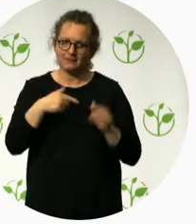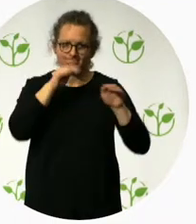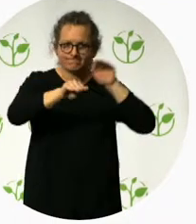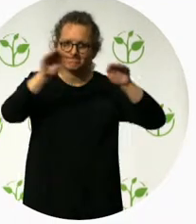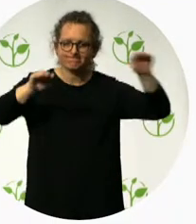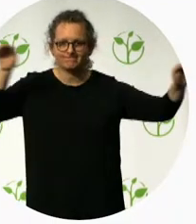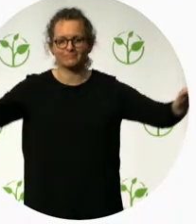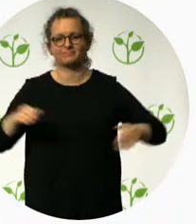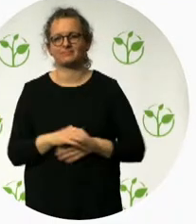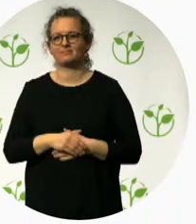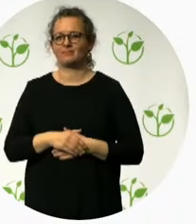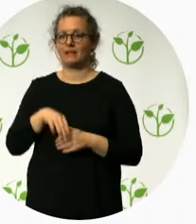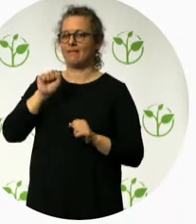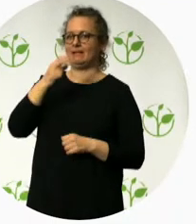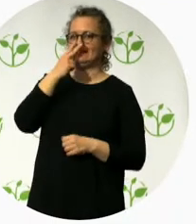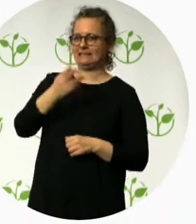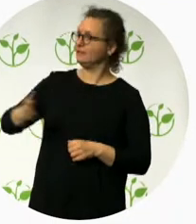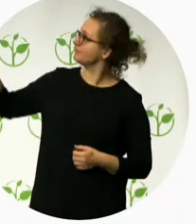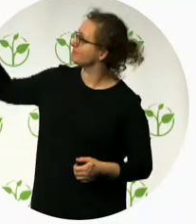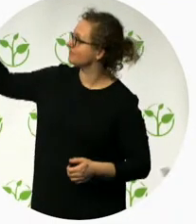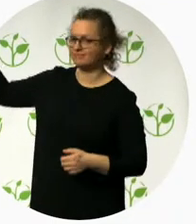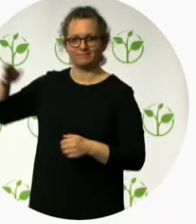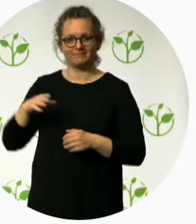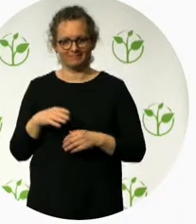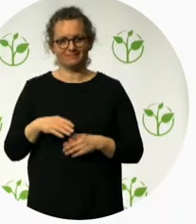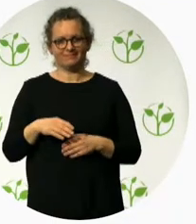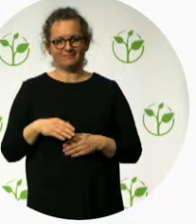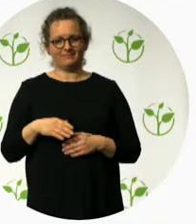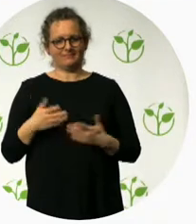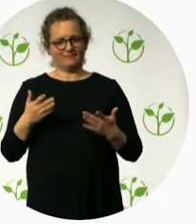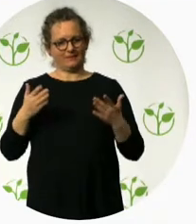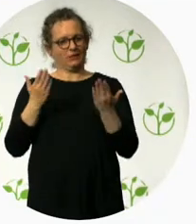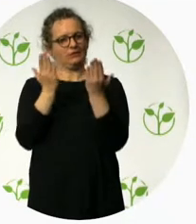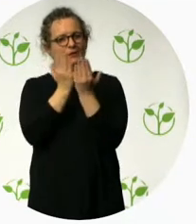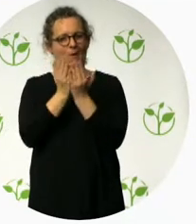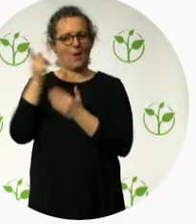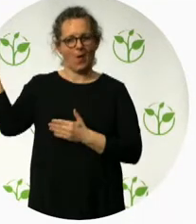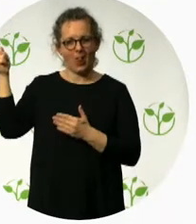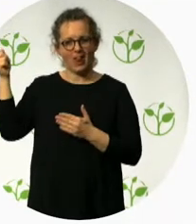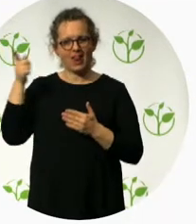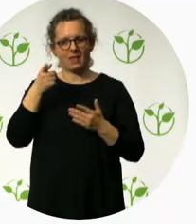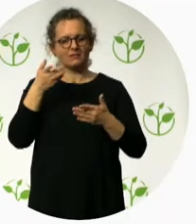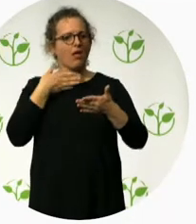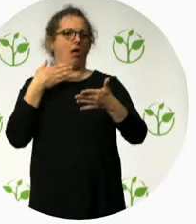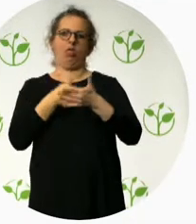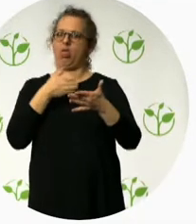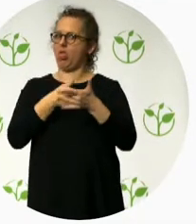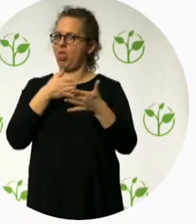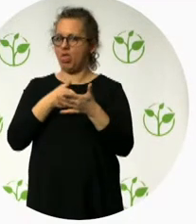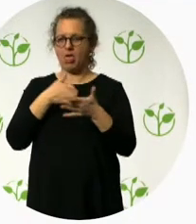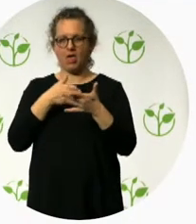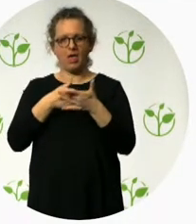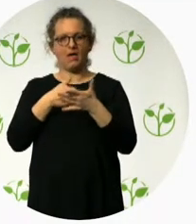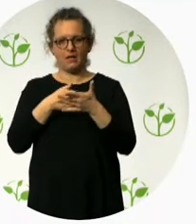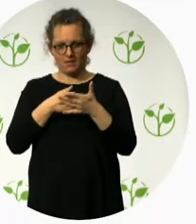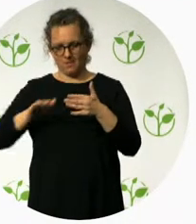established. This young boy you see was already studying in the school. He did not have a wheelchair, but once the